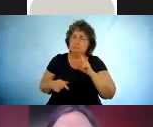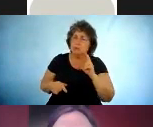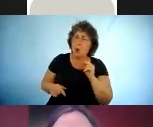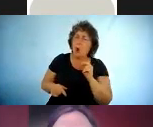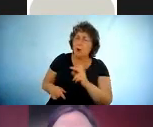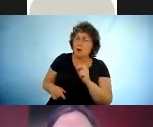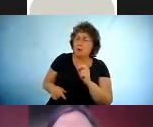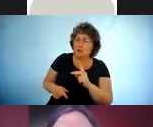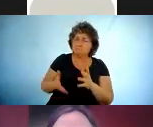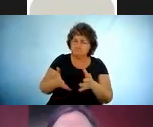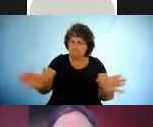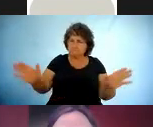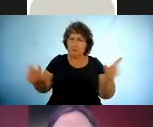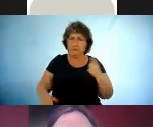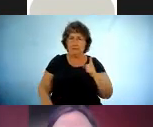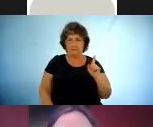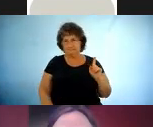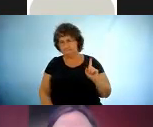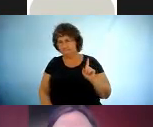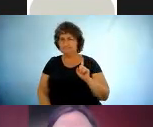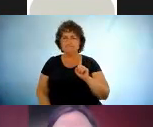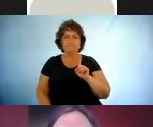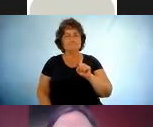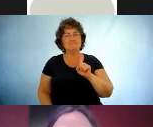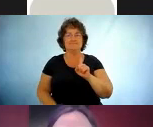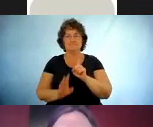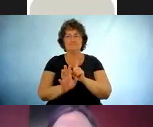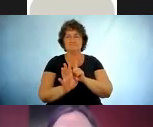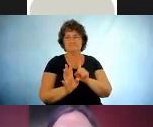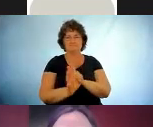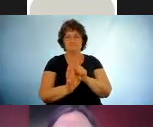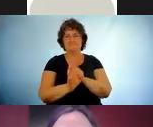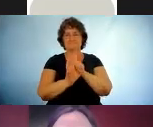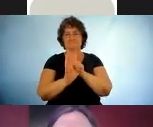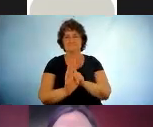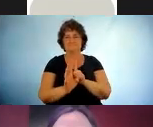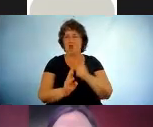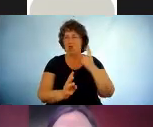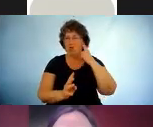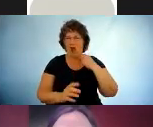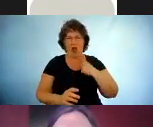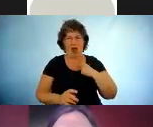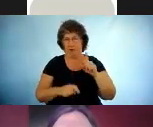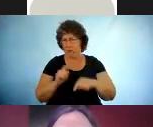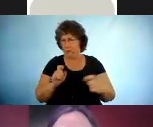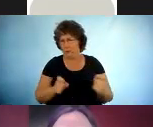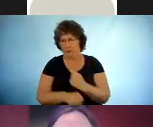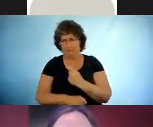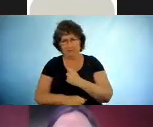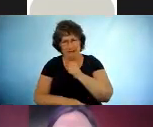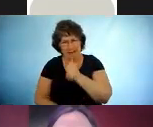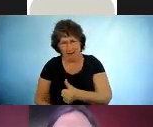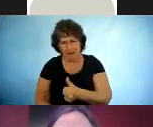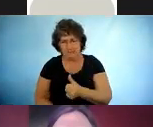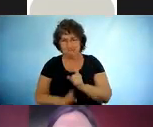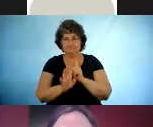and they let me back in, assured there was no way I could possibly win.